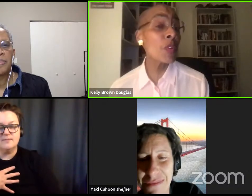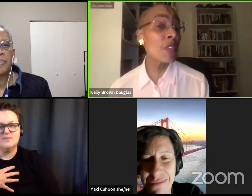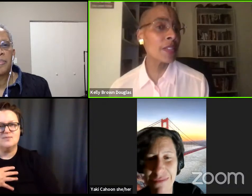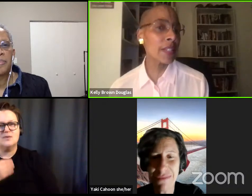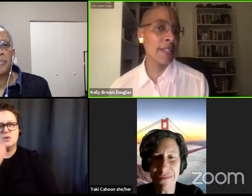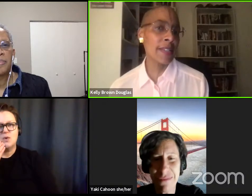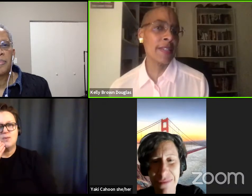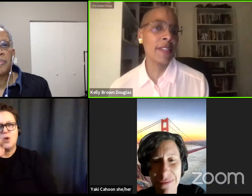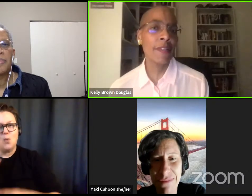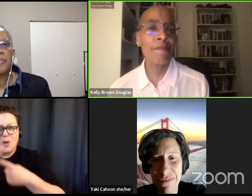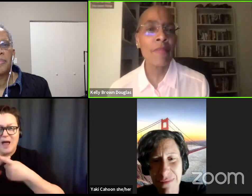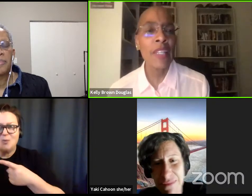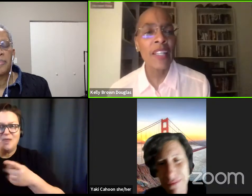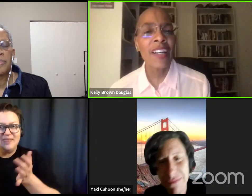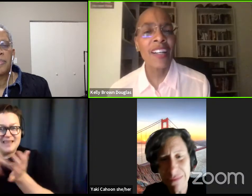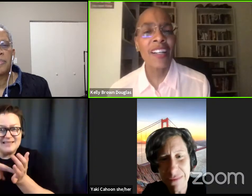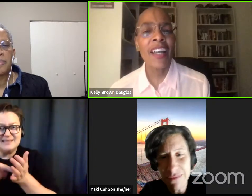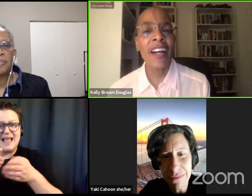when will this end?